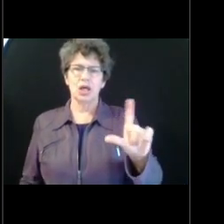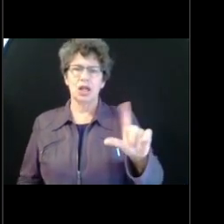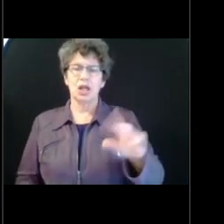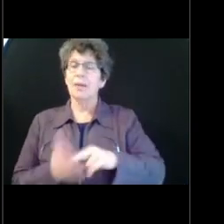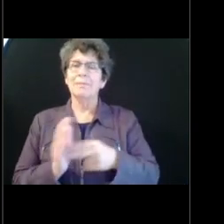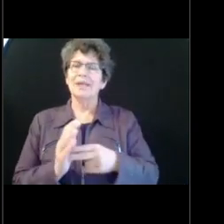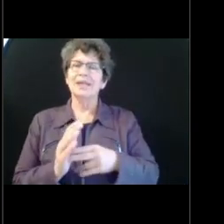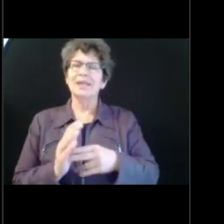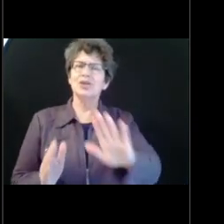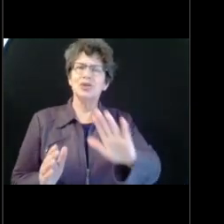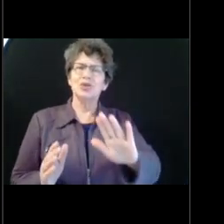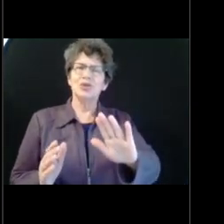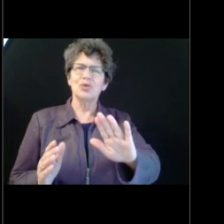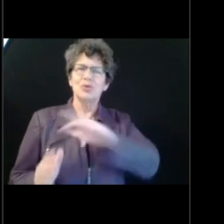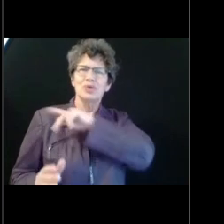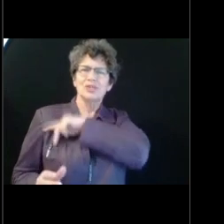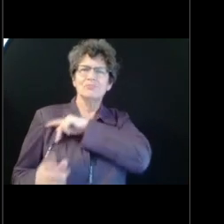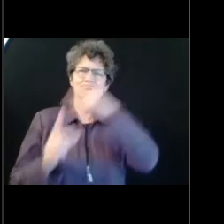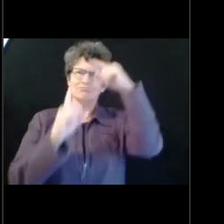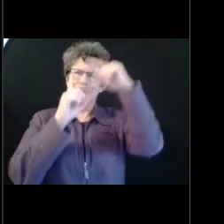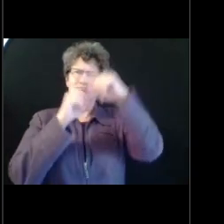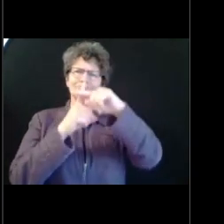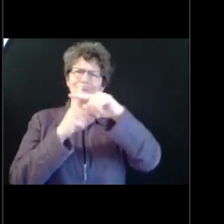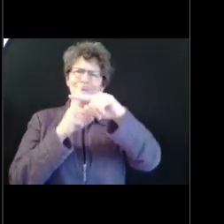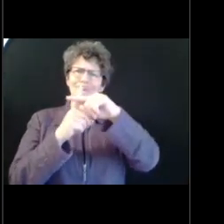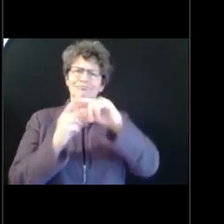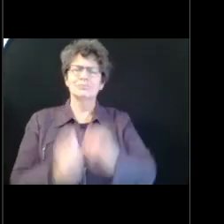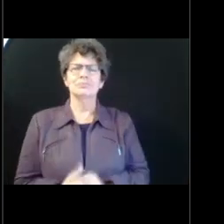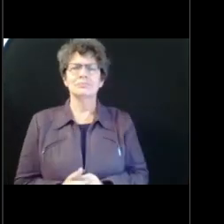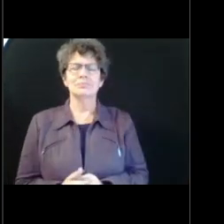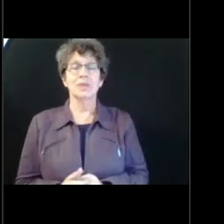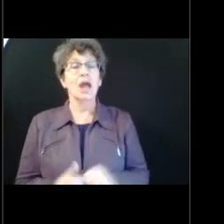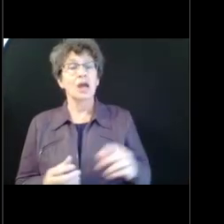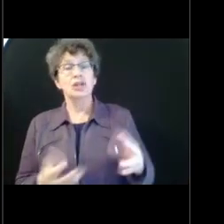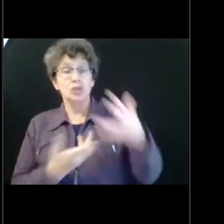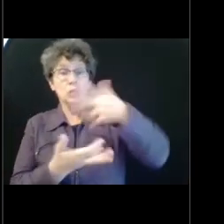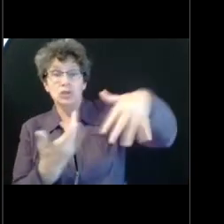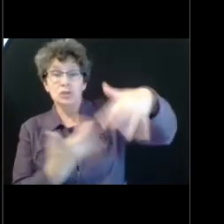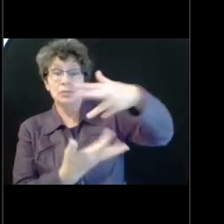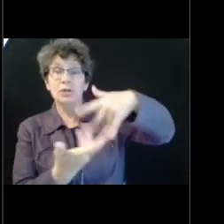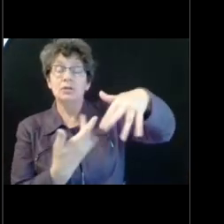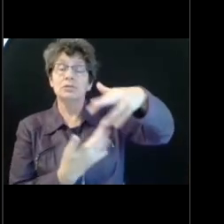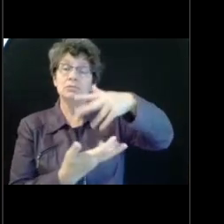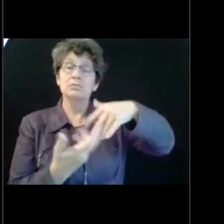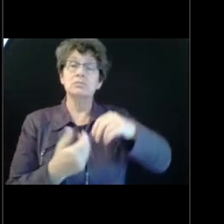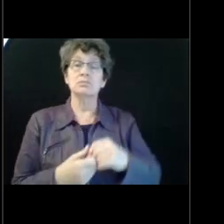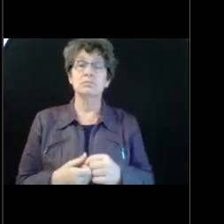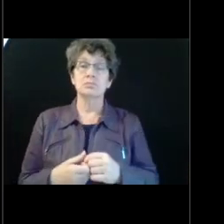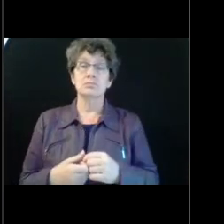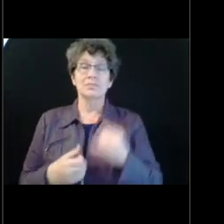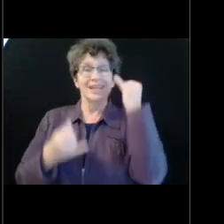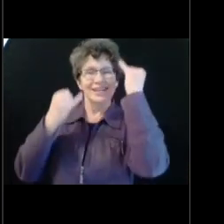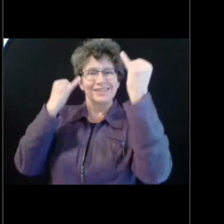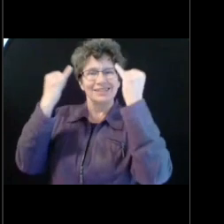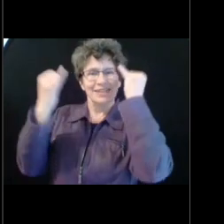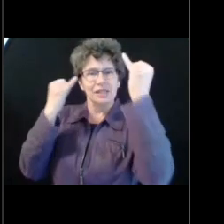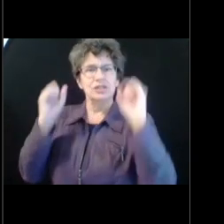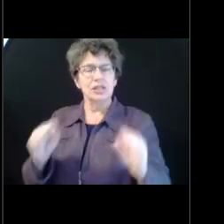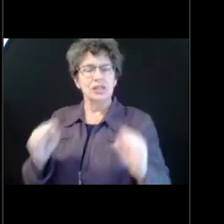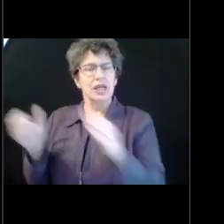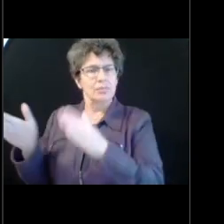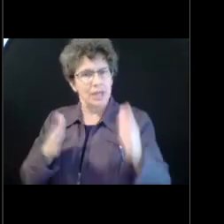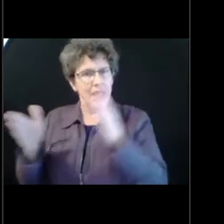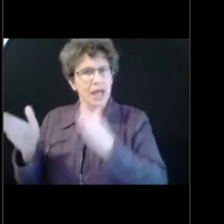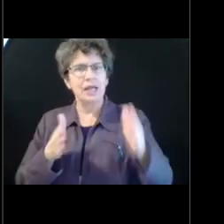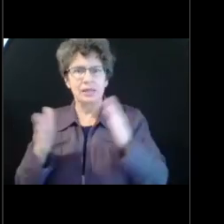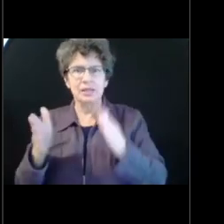others, intelligence, trying to figure out, plan, and make decisions, communication skills,